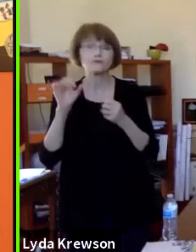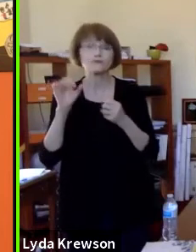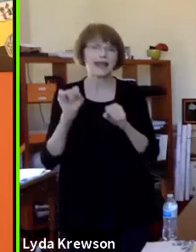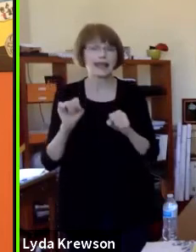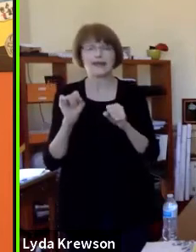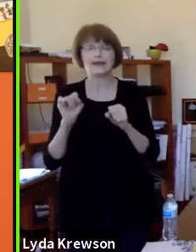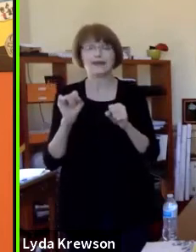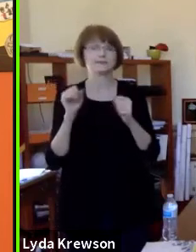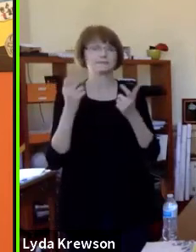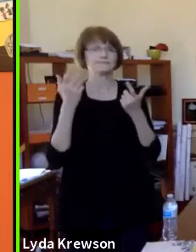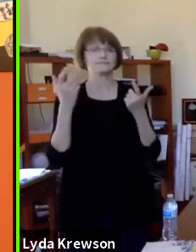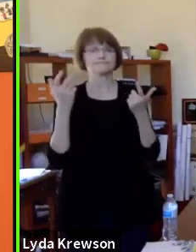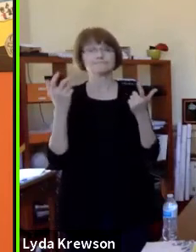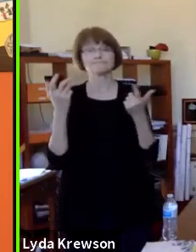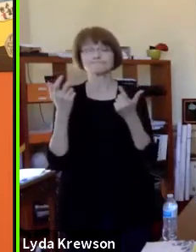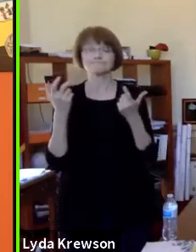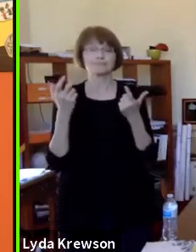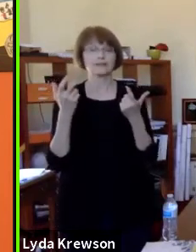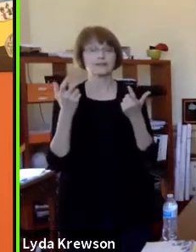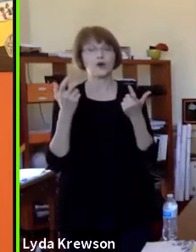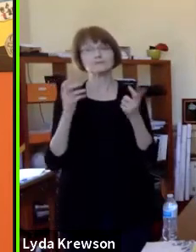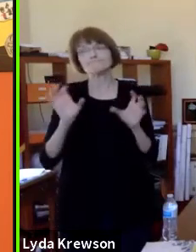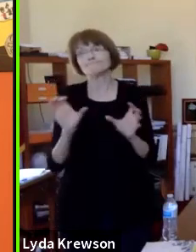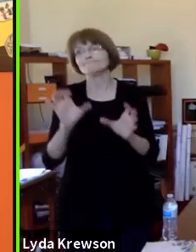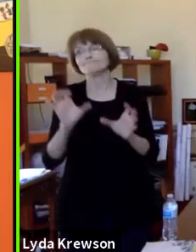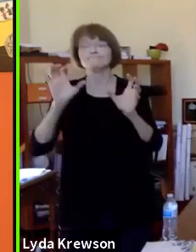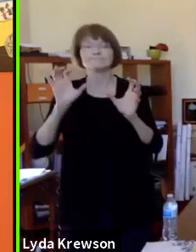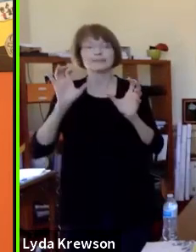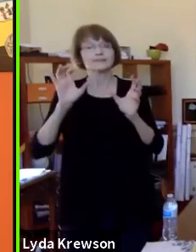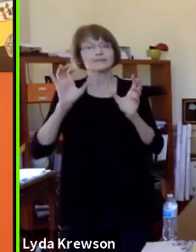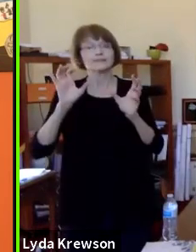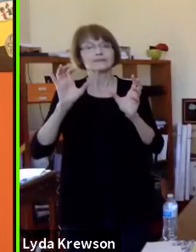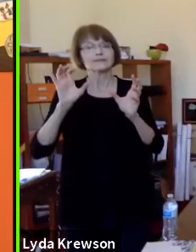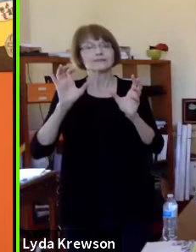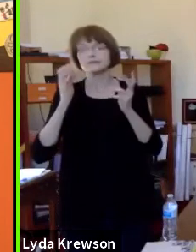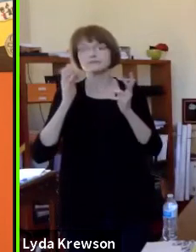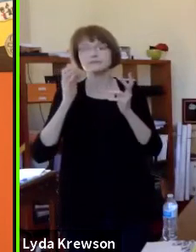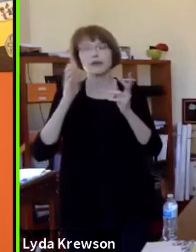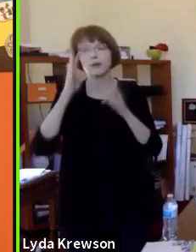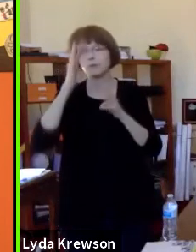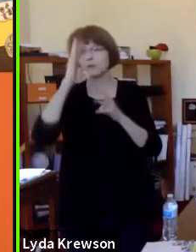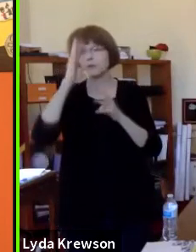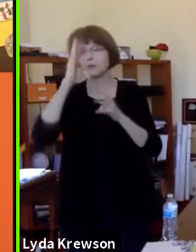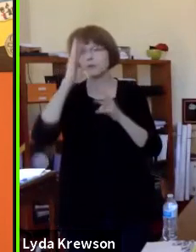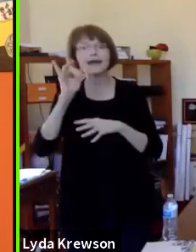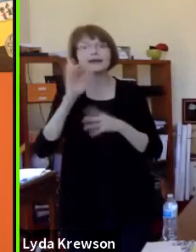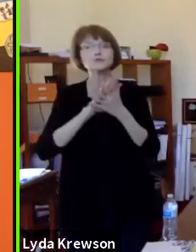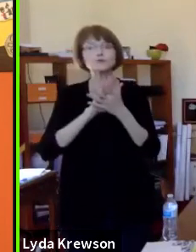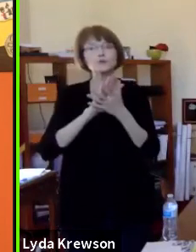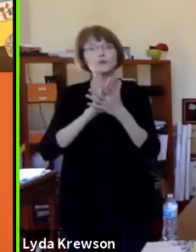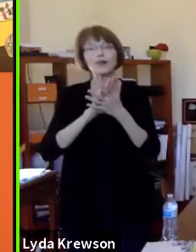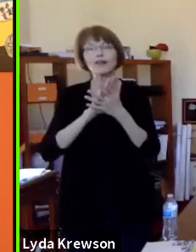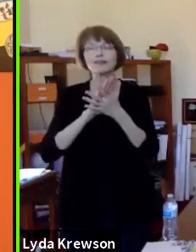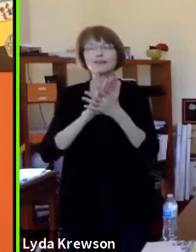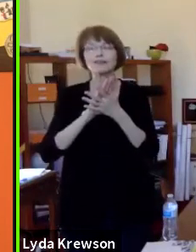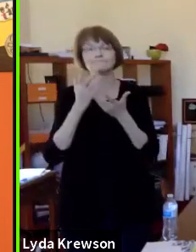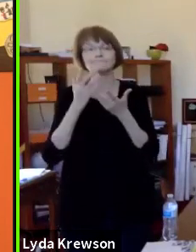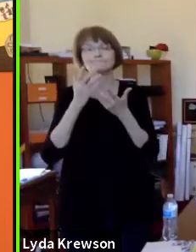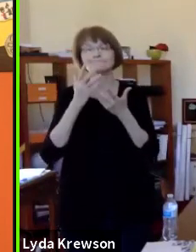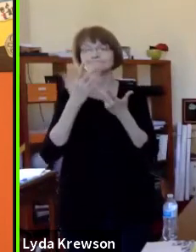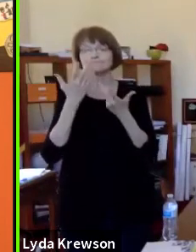and, blow off a little energy. Pretend like it's recess at school and